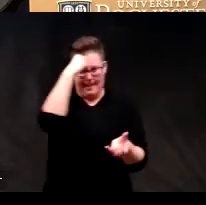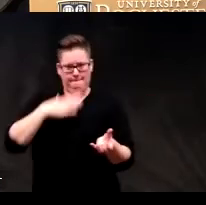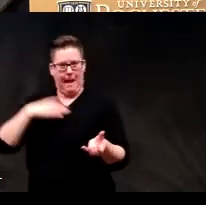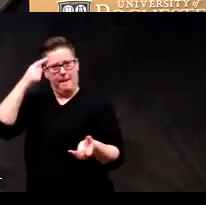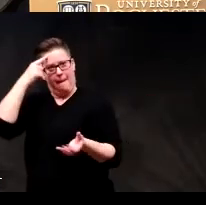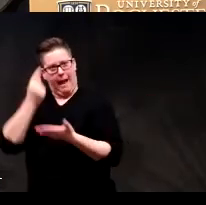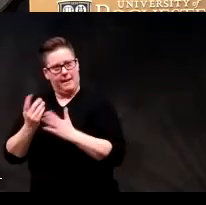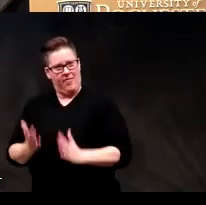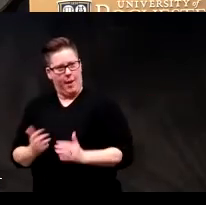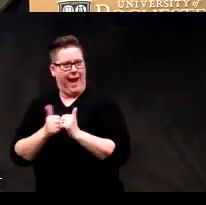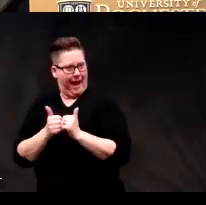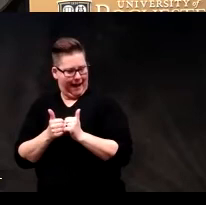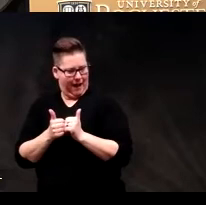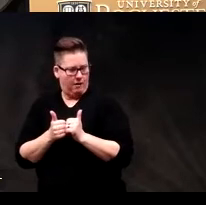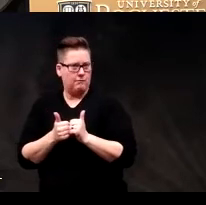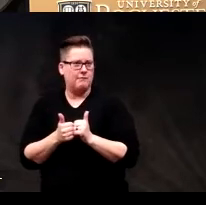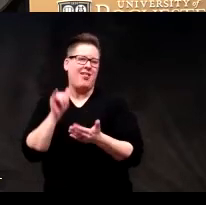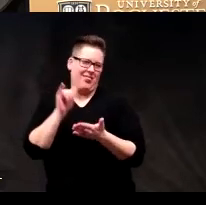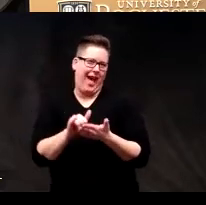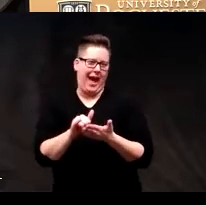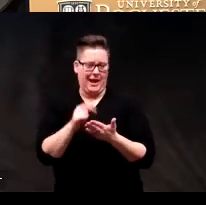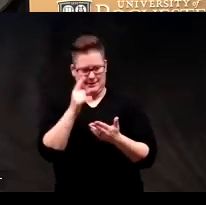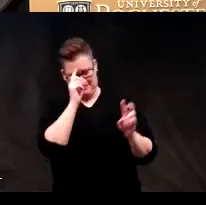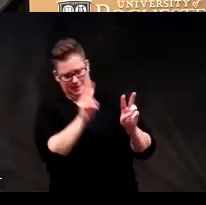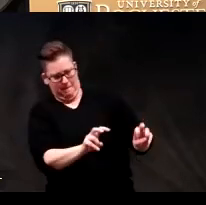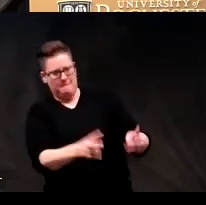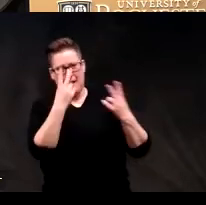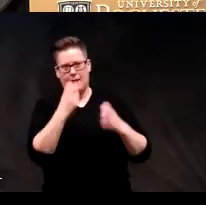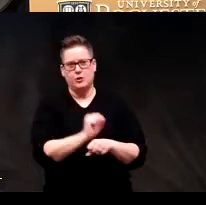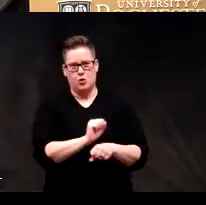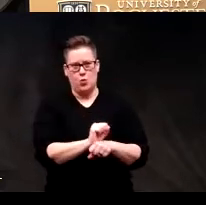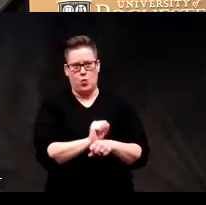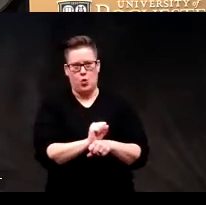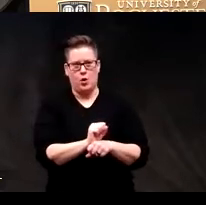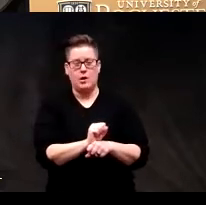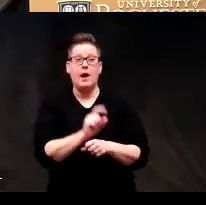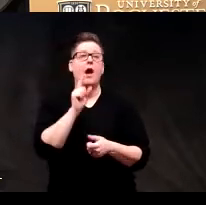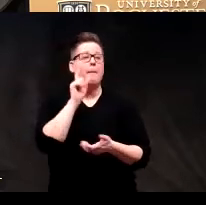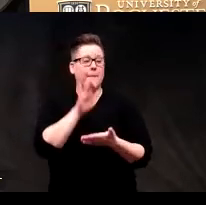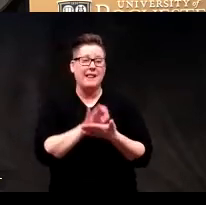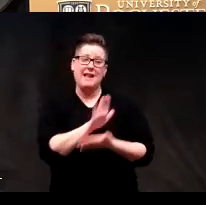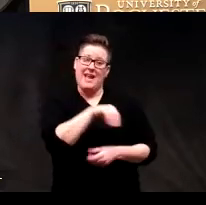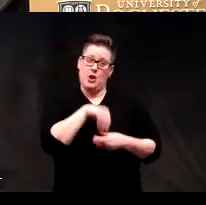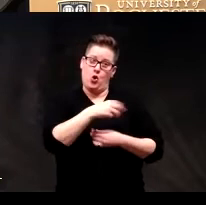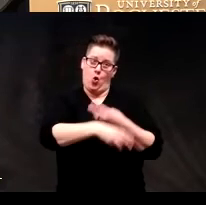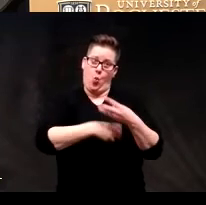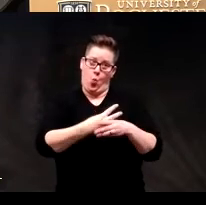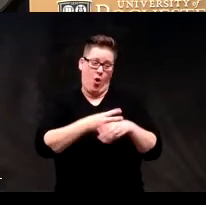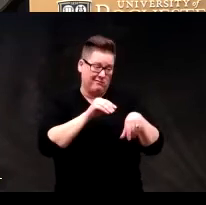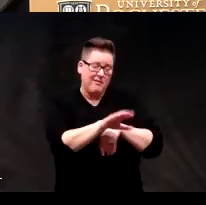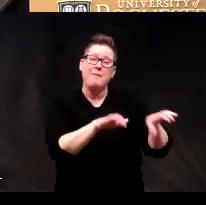therapist. This is the work of mentalization. We believe the internal world shapes the